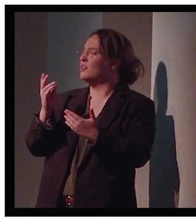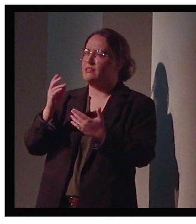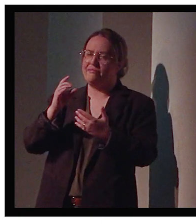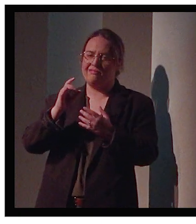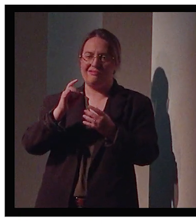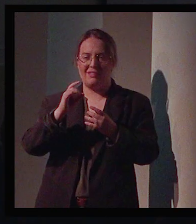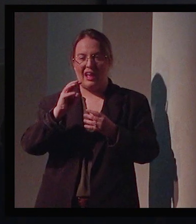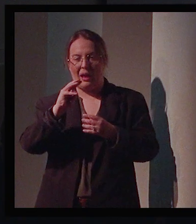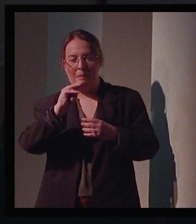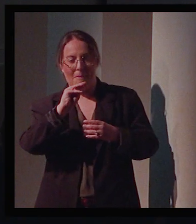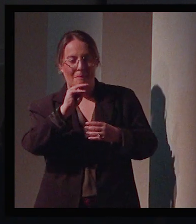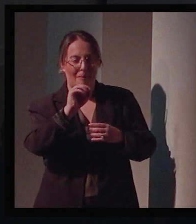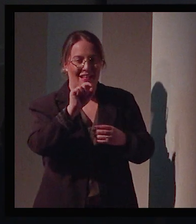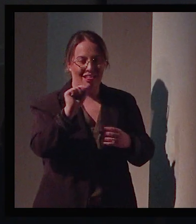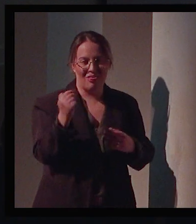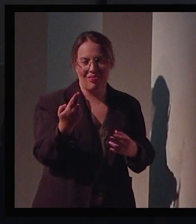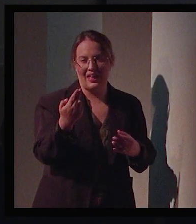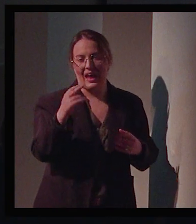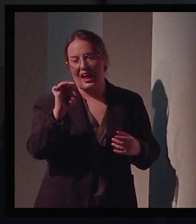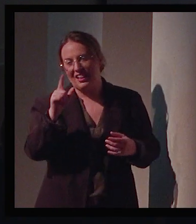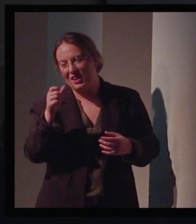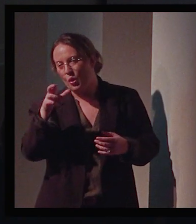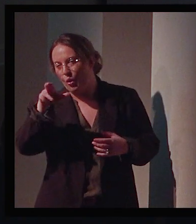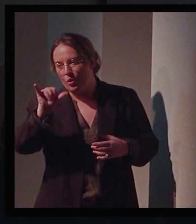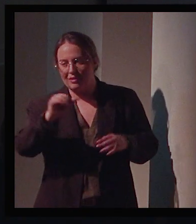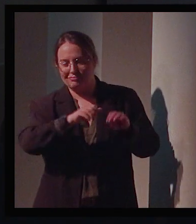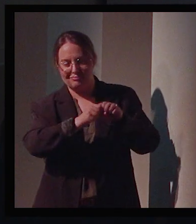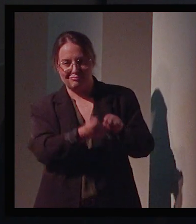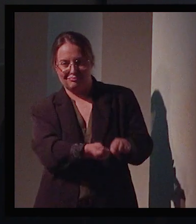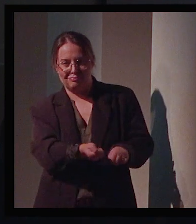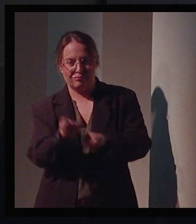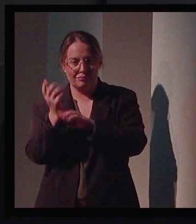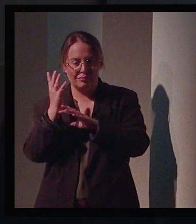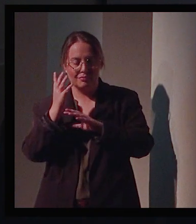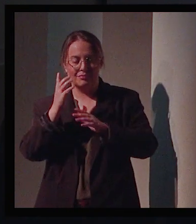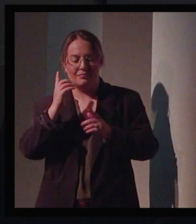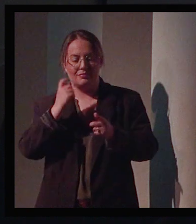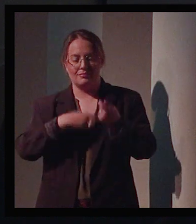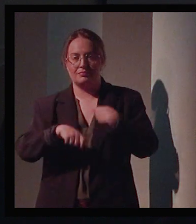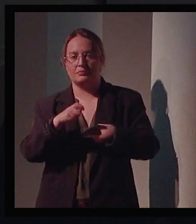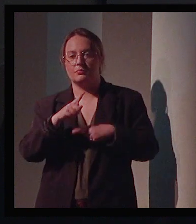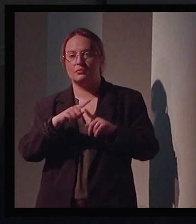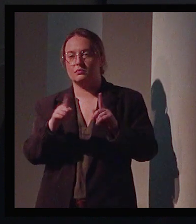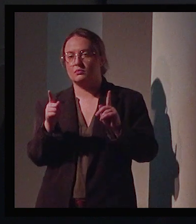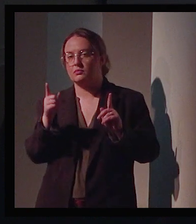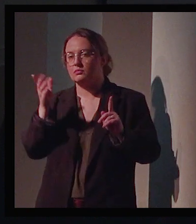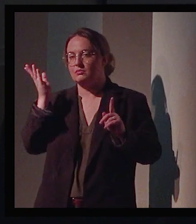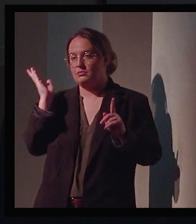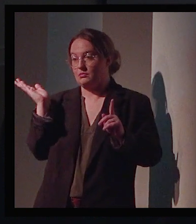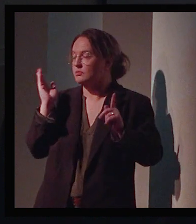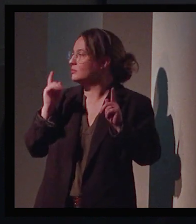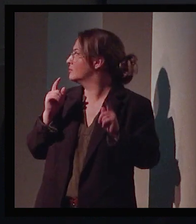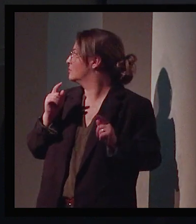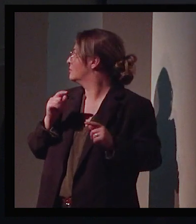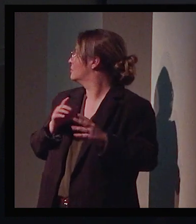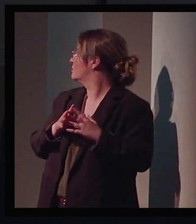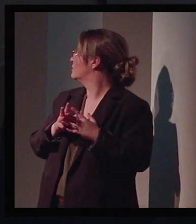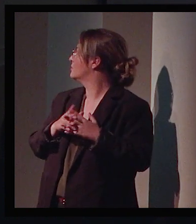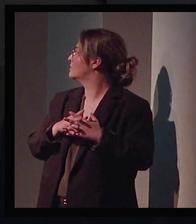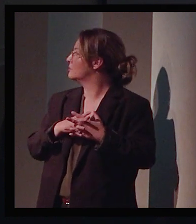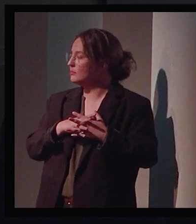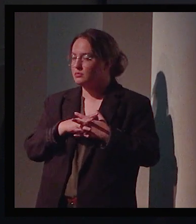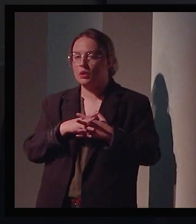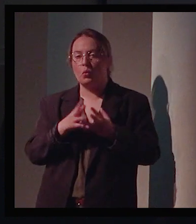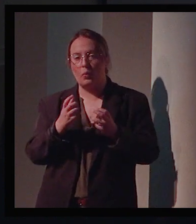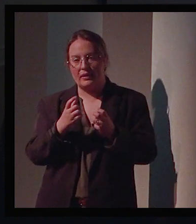or myth. Degas' painting is thought to be the underdrawing or the initial drawing for an